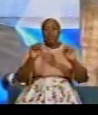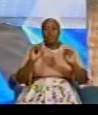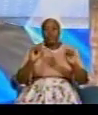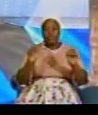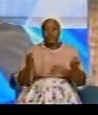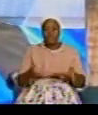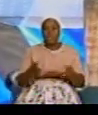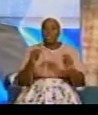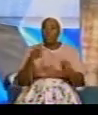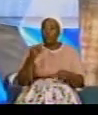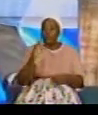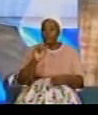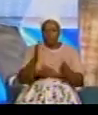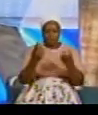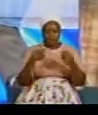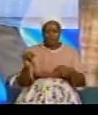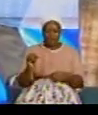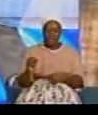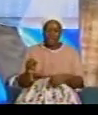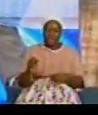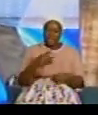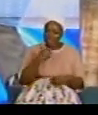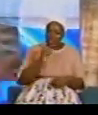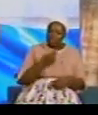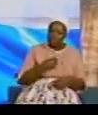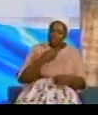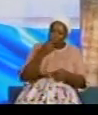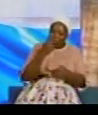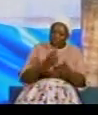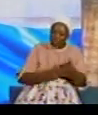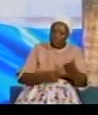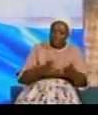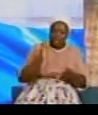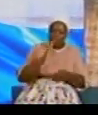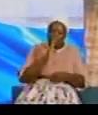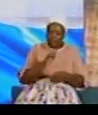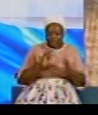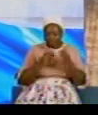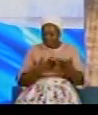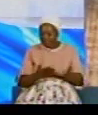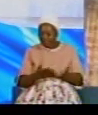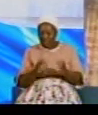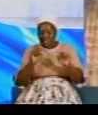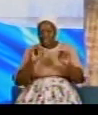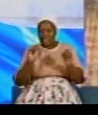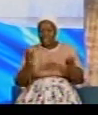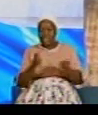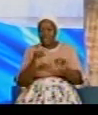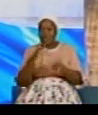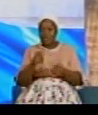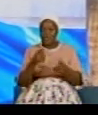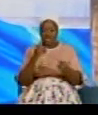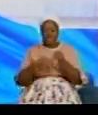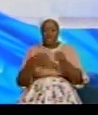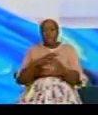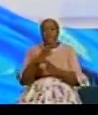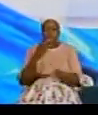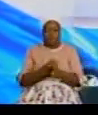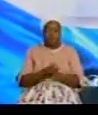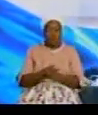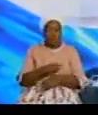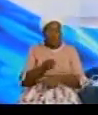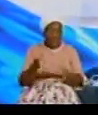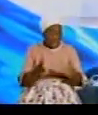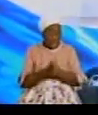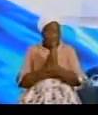the sign of the end of the world? They ask questions. Disciples have